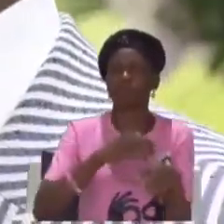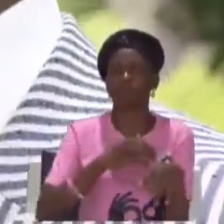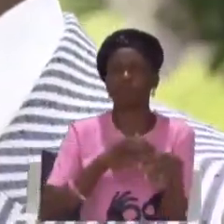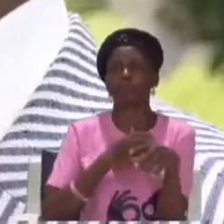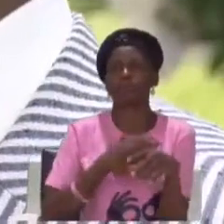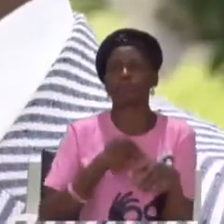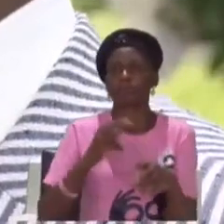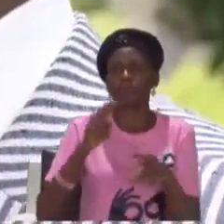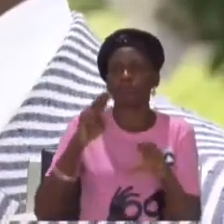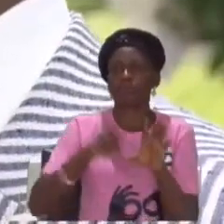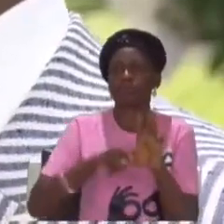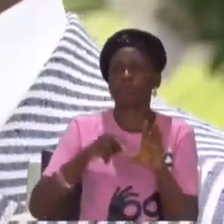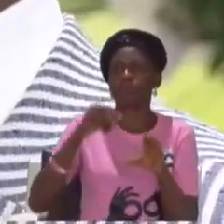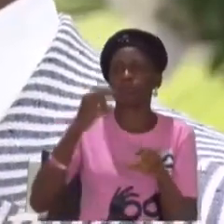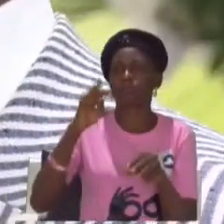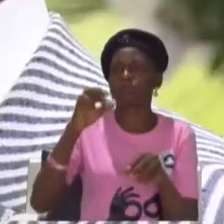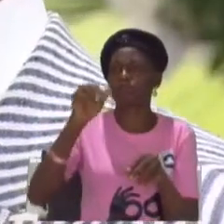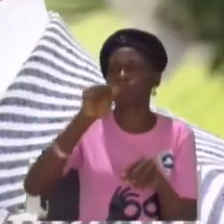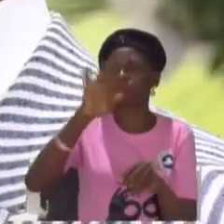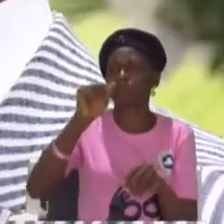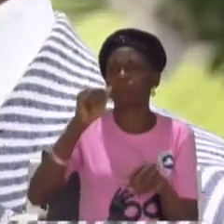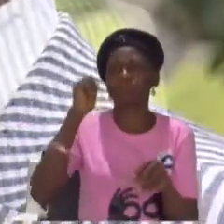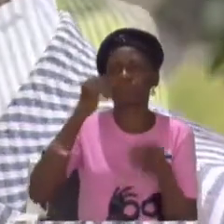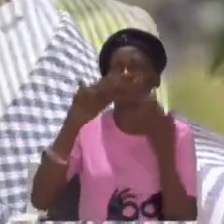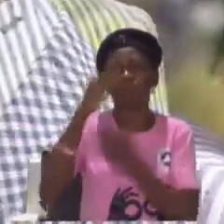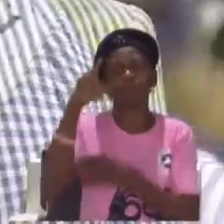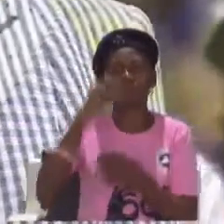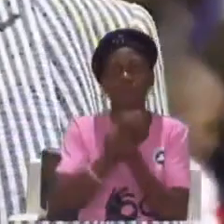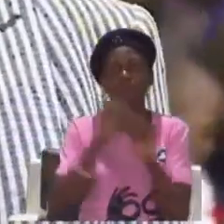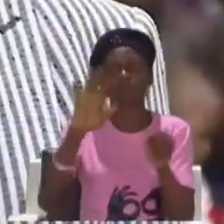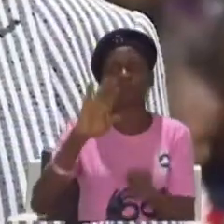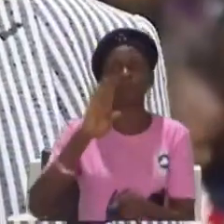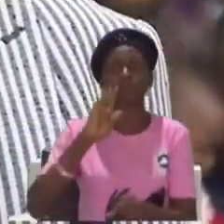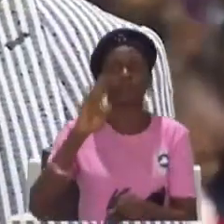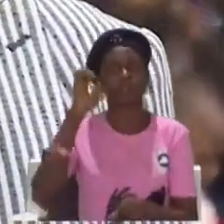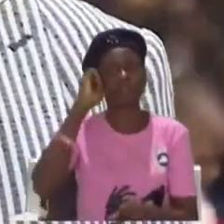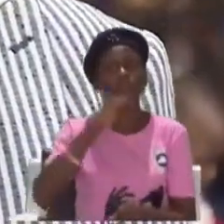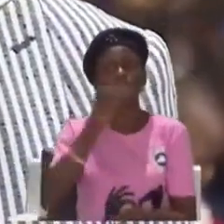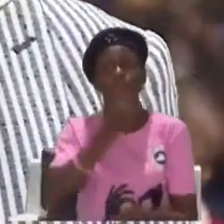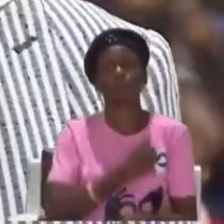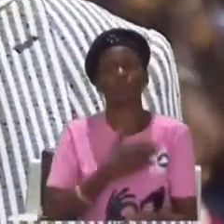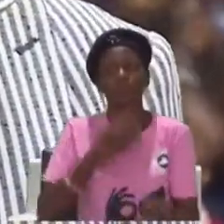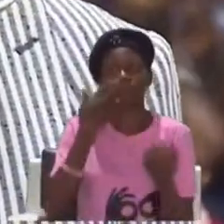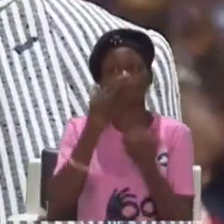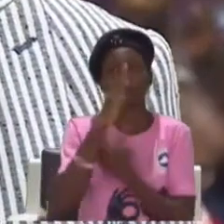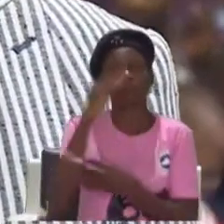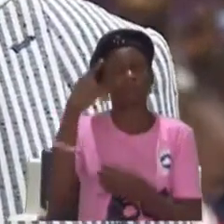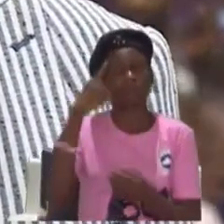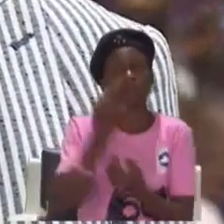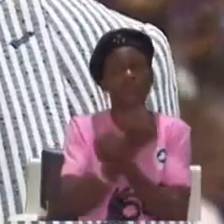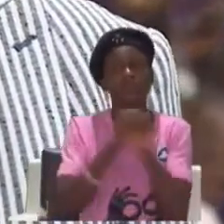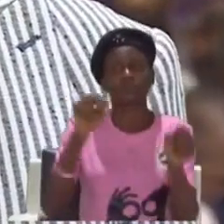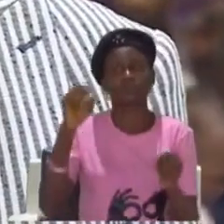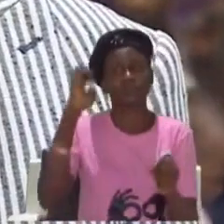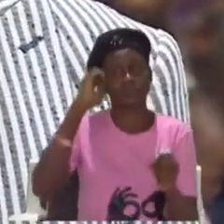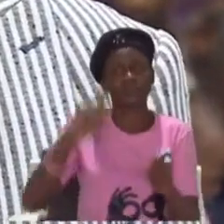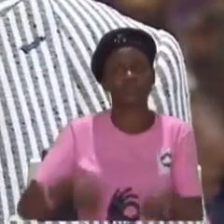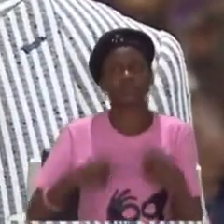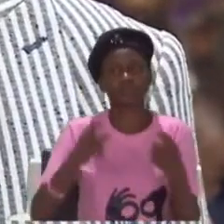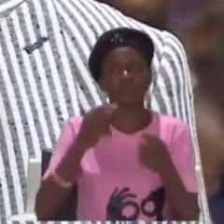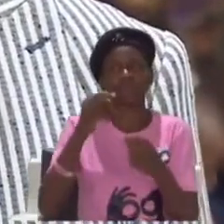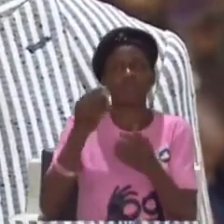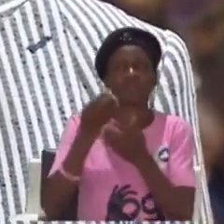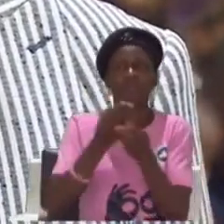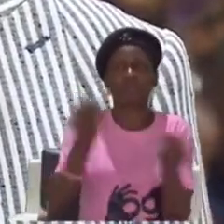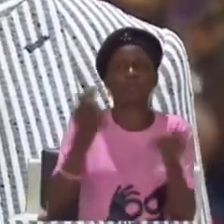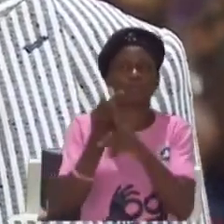Abuja. I thank God for the salvation of my soul, and I thank God for saving my life. A few months